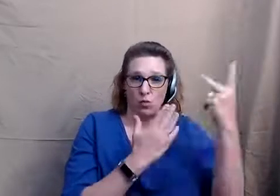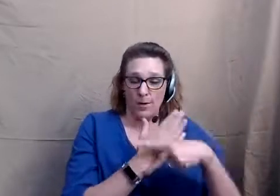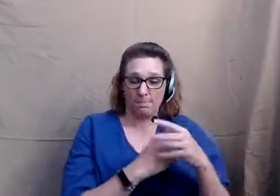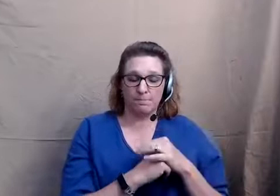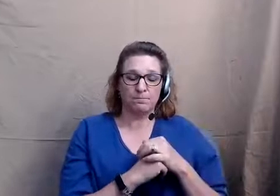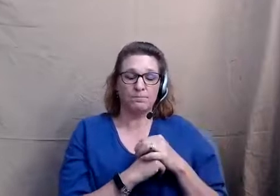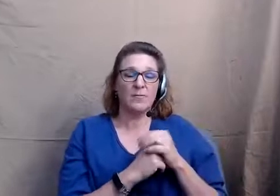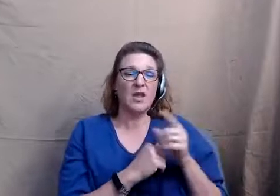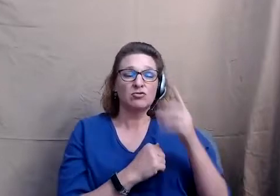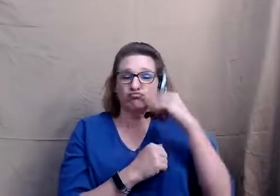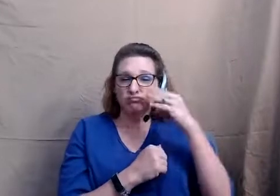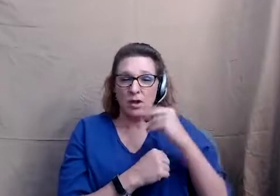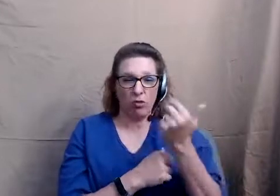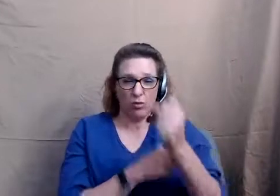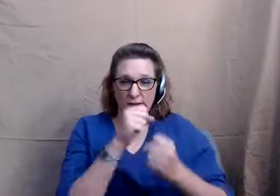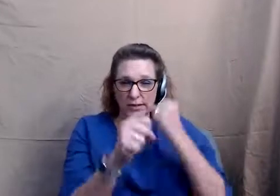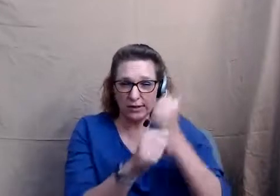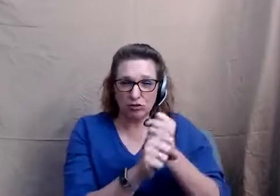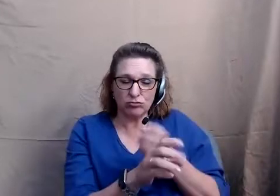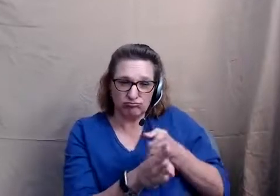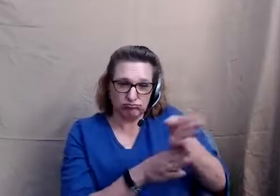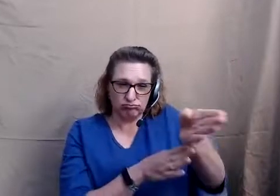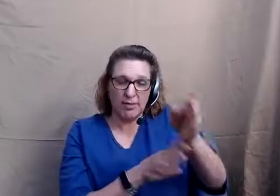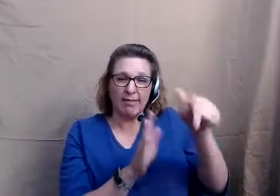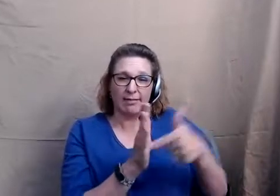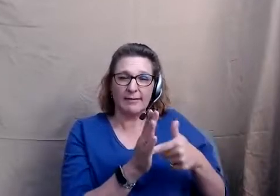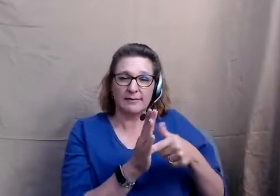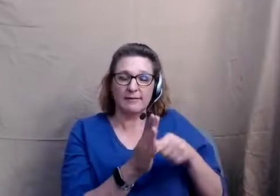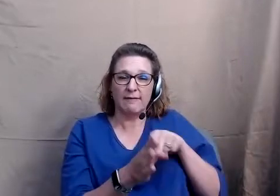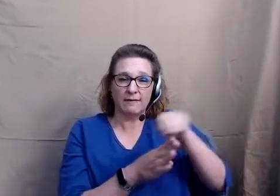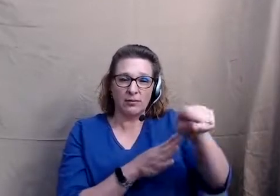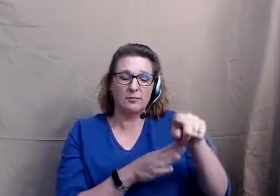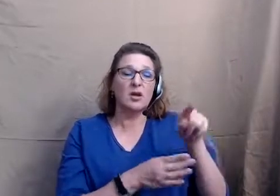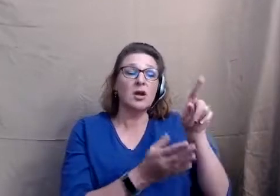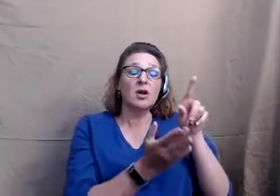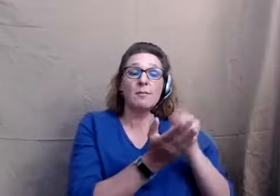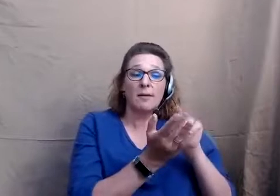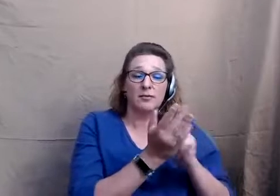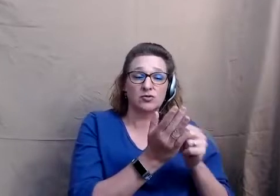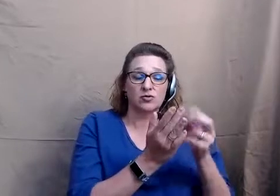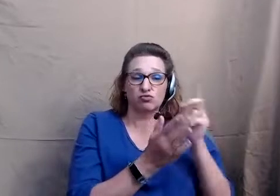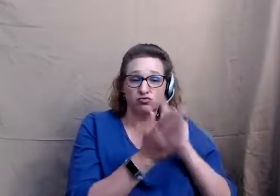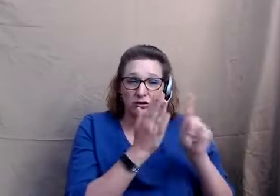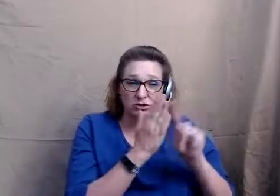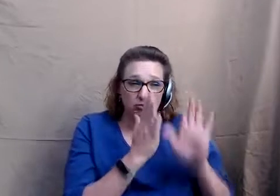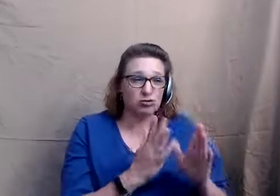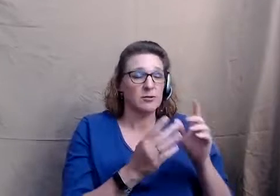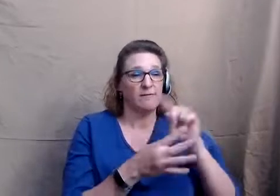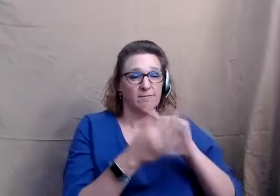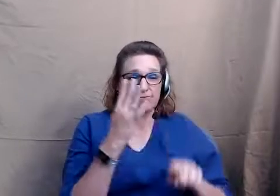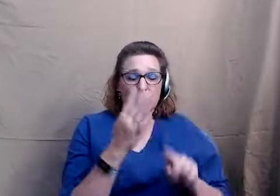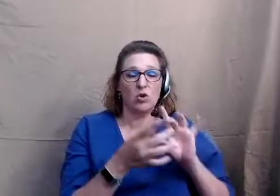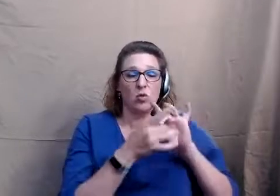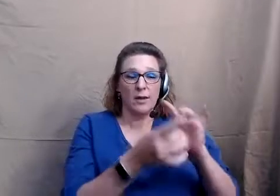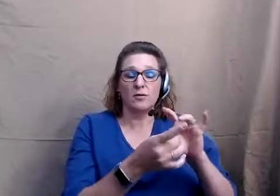has 13 years of experience in this field. She has published research on the effects of increased supervision on offender